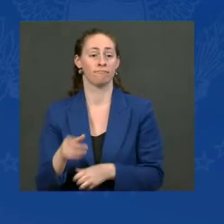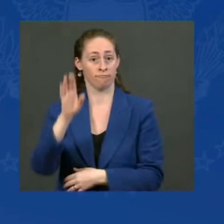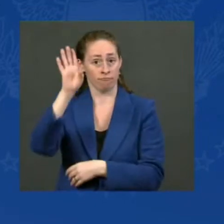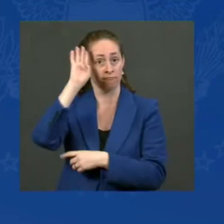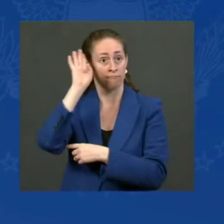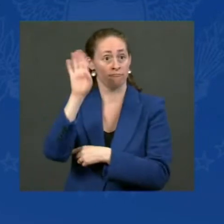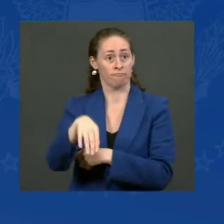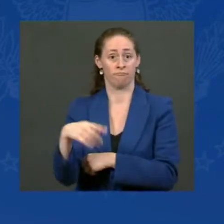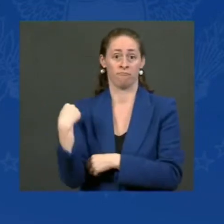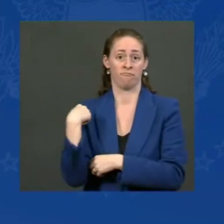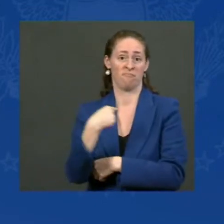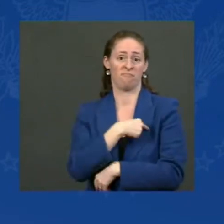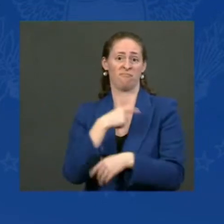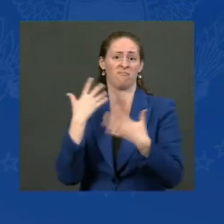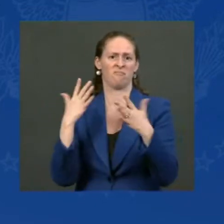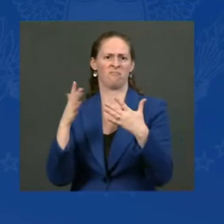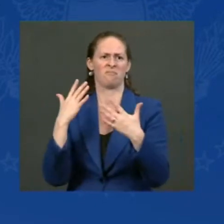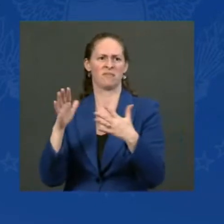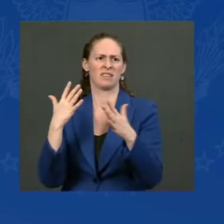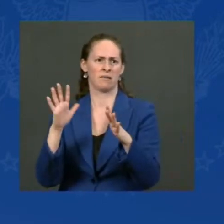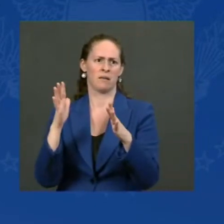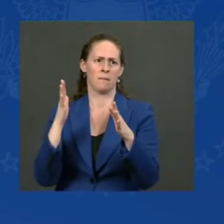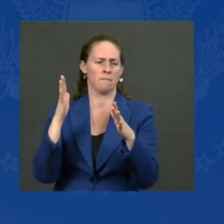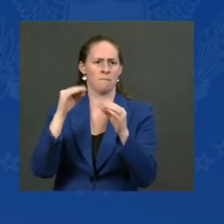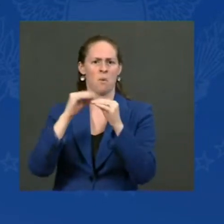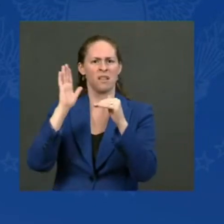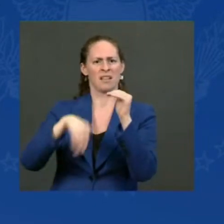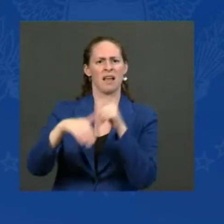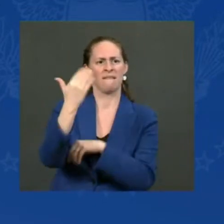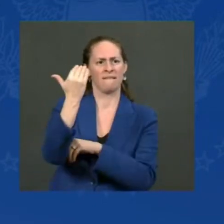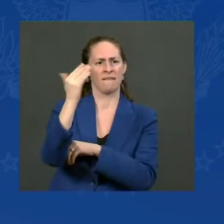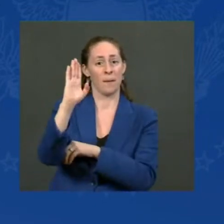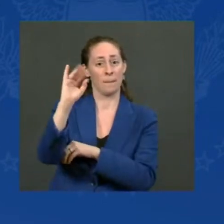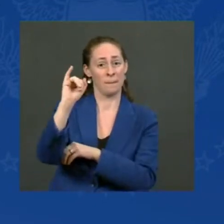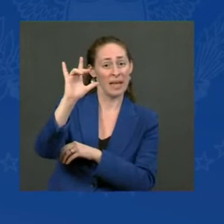than $15 billion toward the global COVID